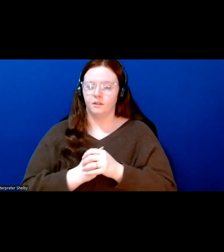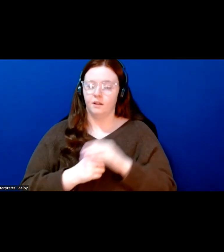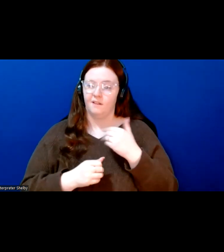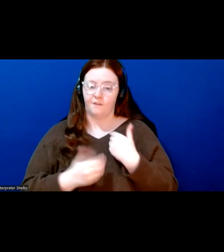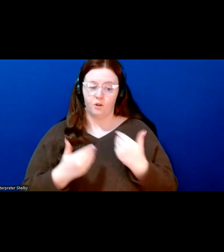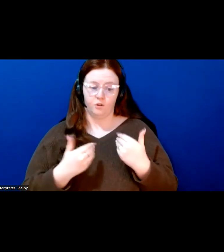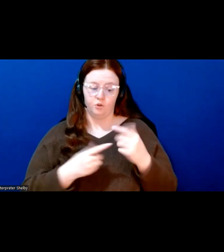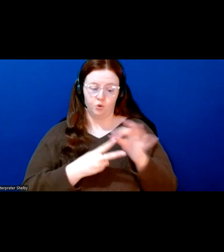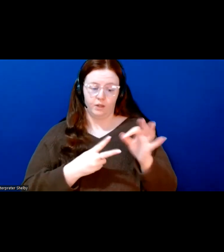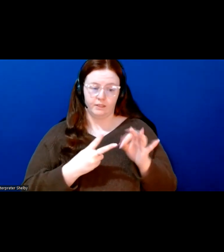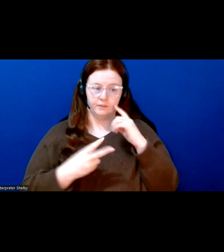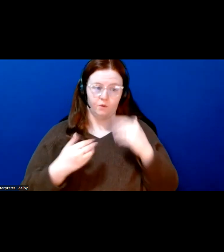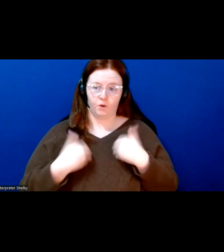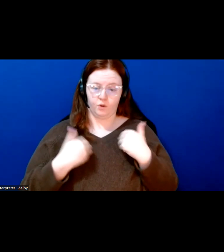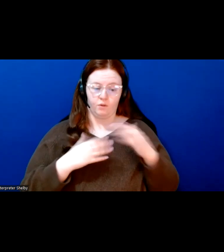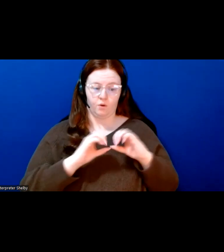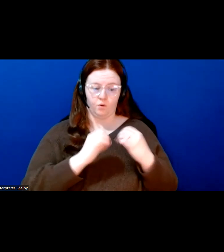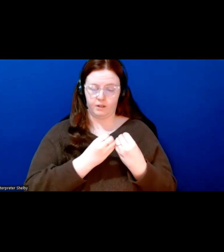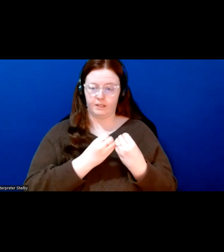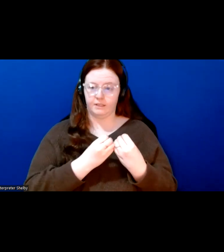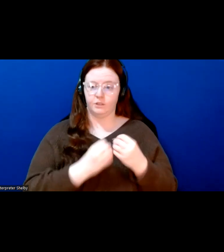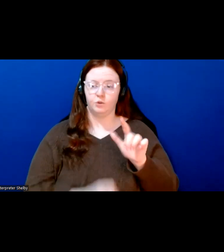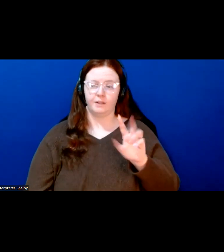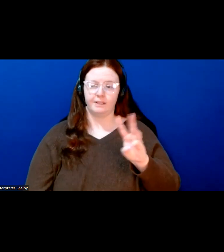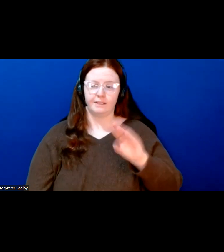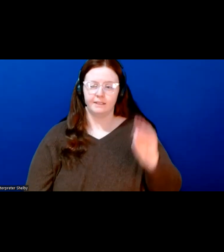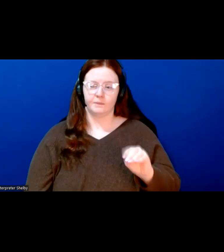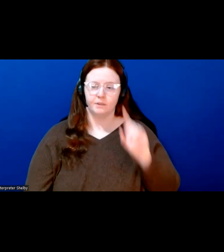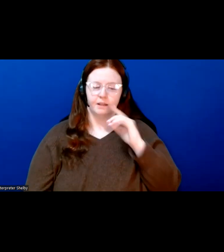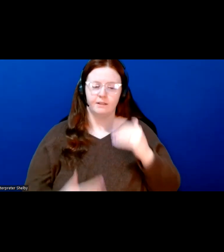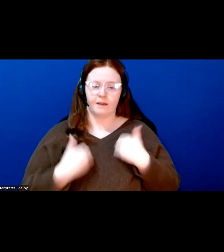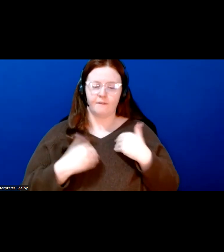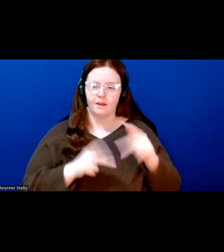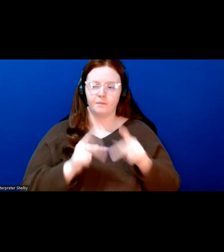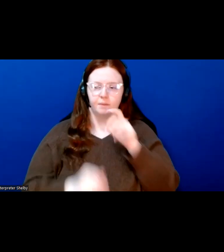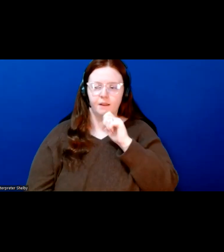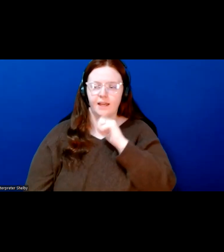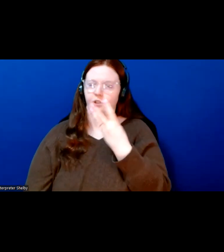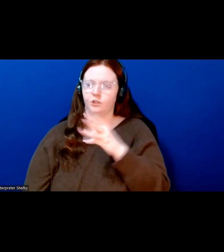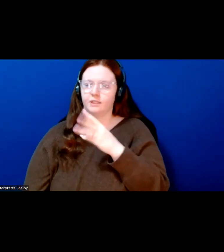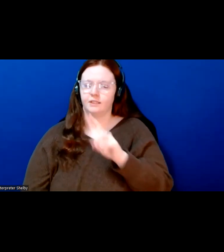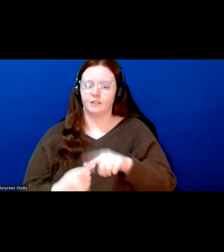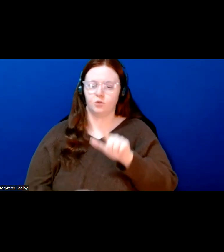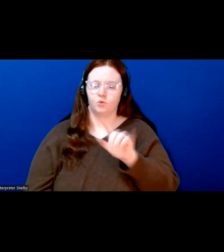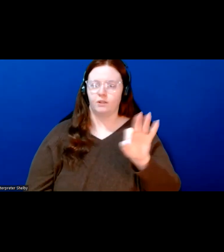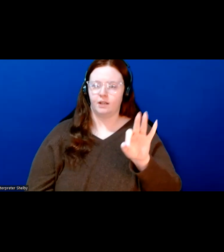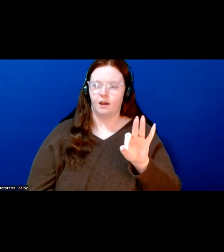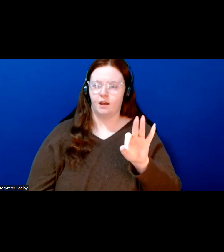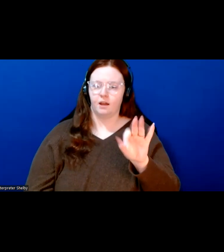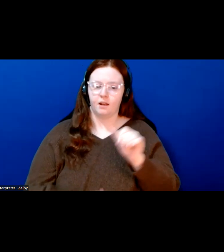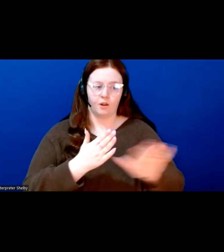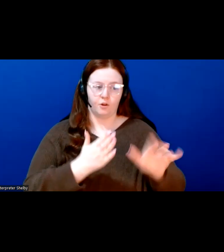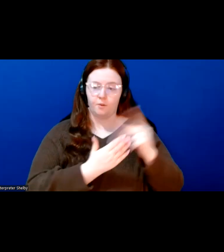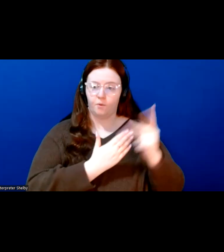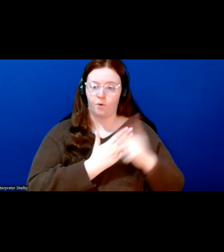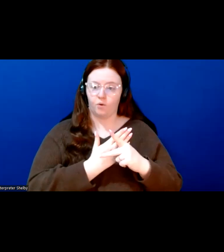for Youth has, 26% of young people aged 16 to 29 in their programming are